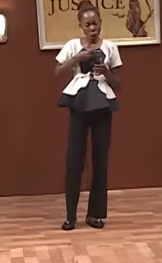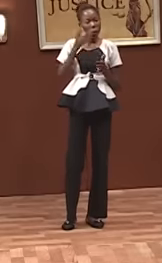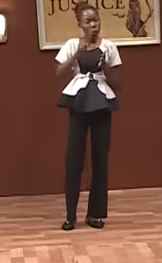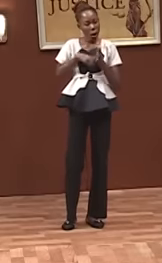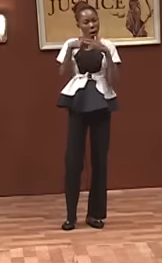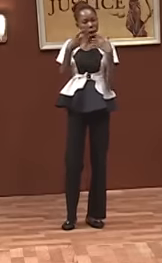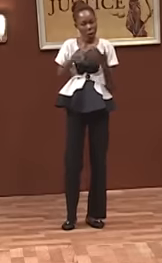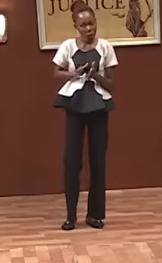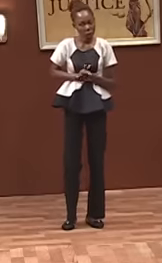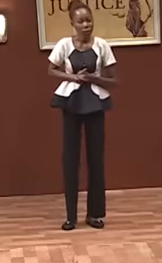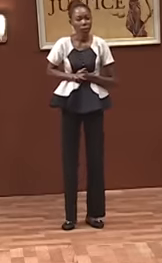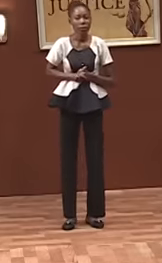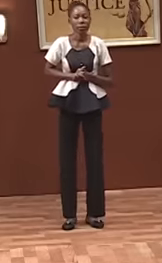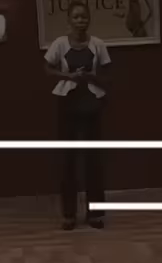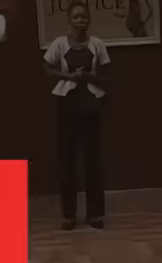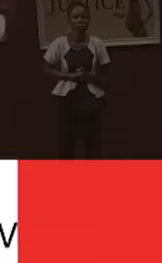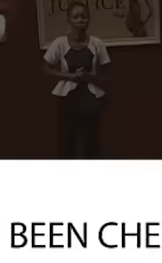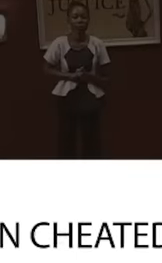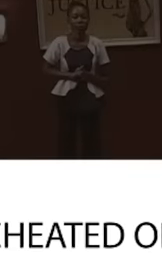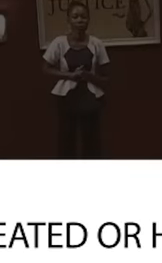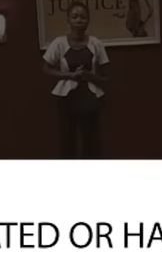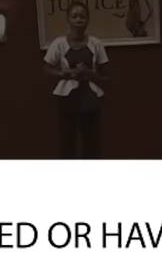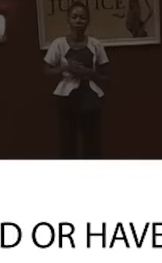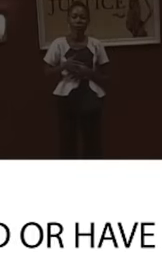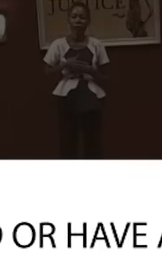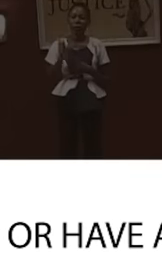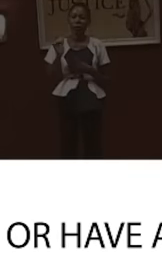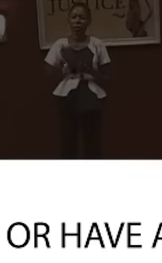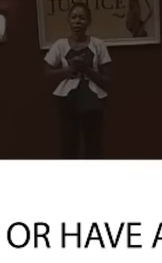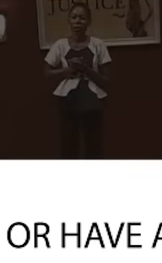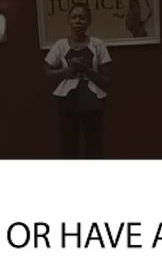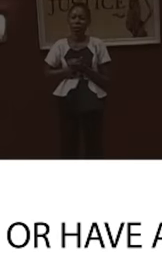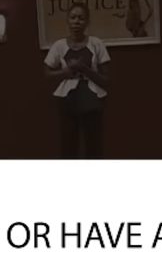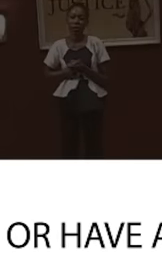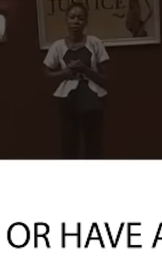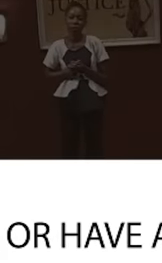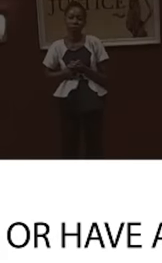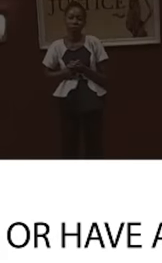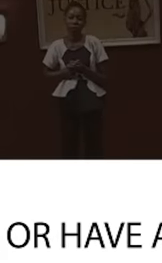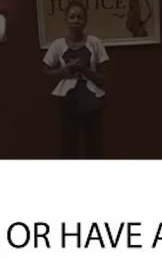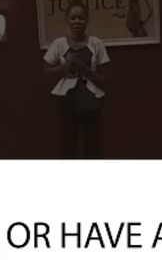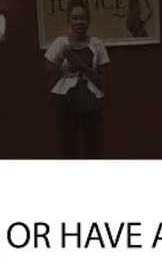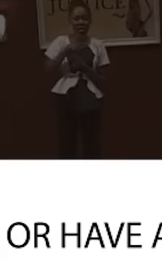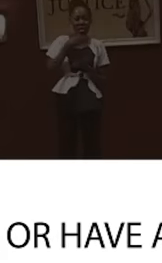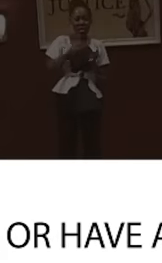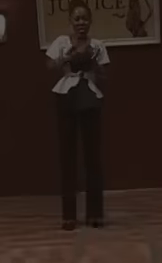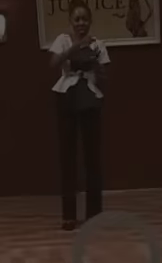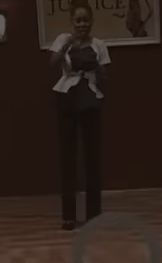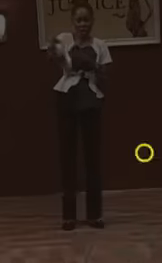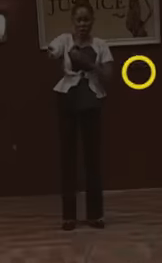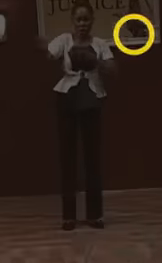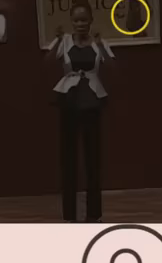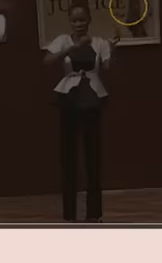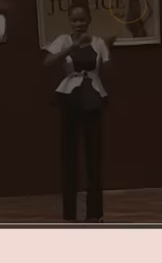the court proceeding continues in the next episode. Have you been cheated or have a dispute and want justice? Don't take laws into your